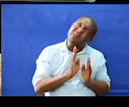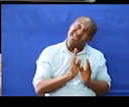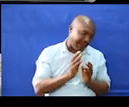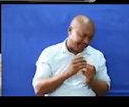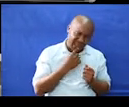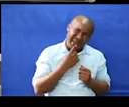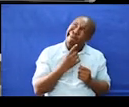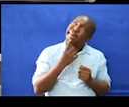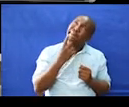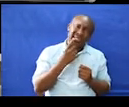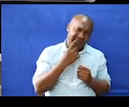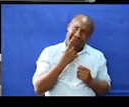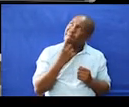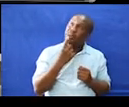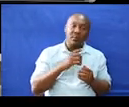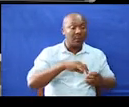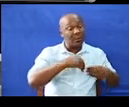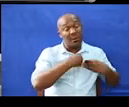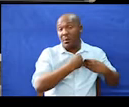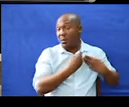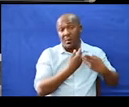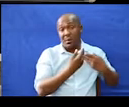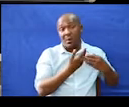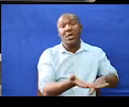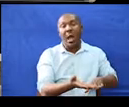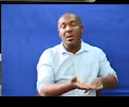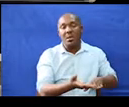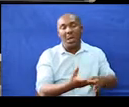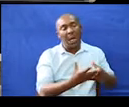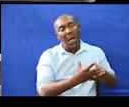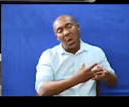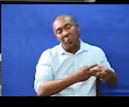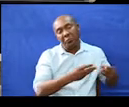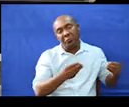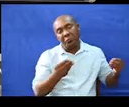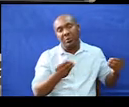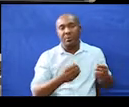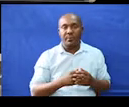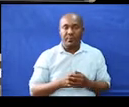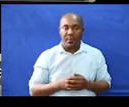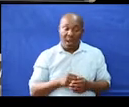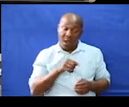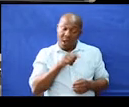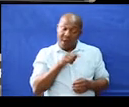stretch their necks, they died. They passed away. From that point,